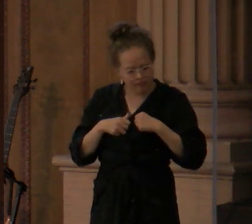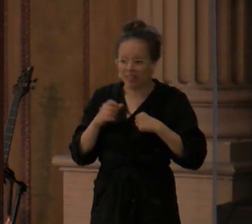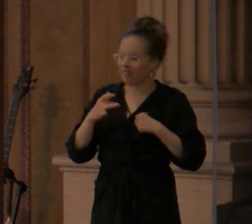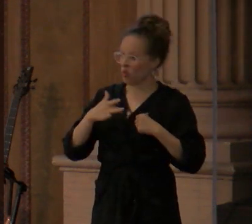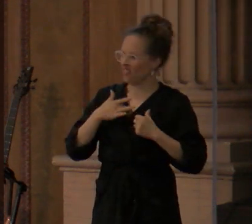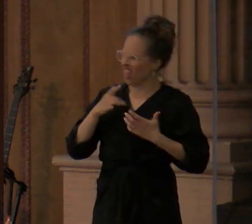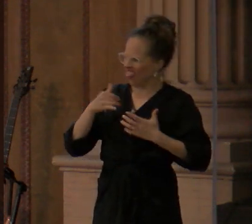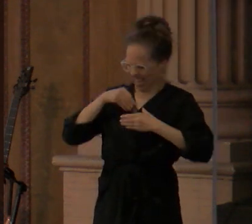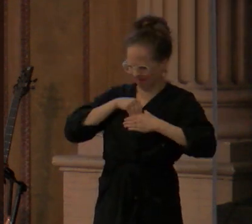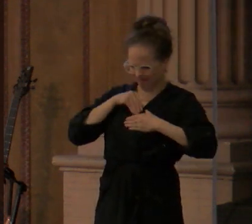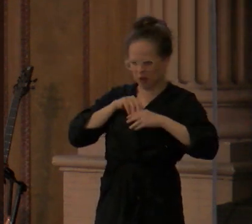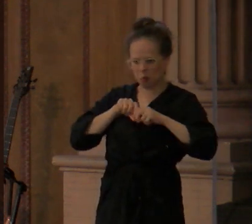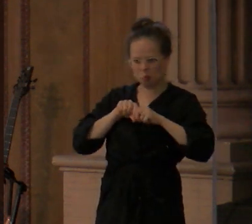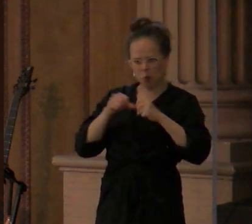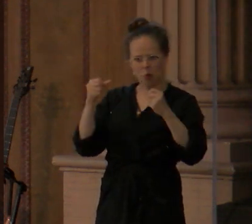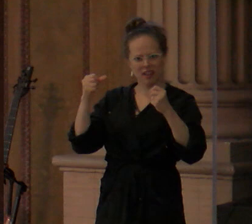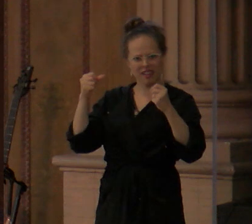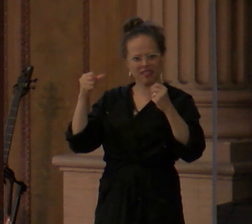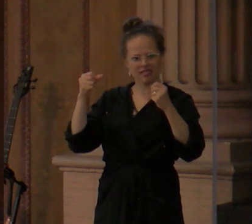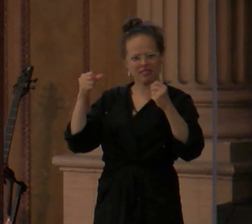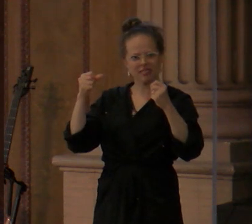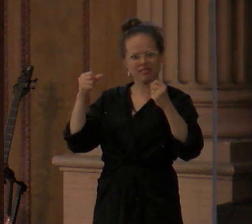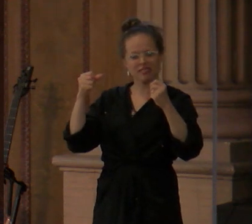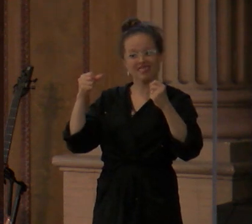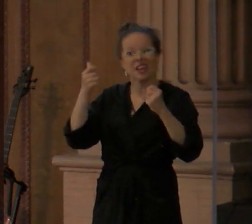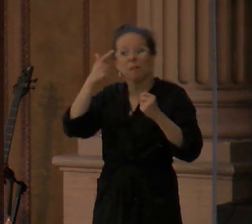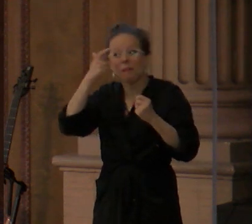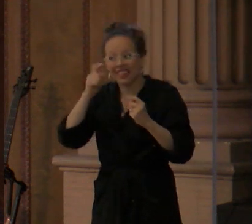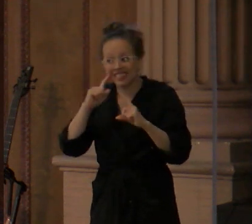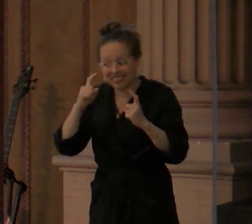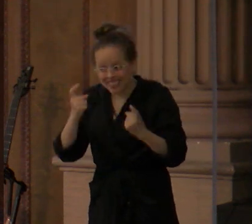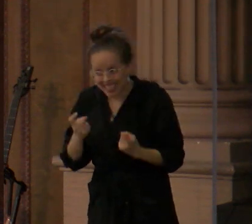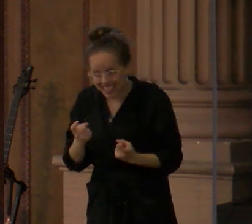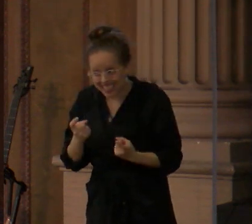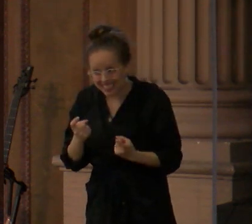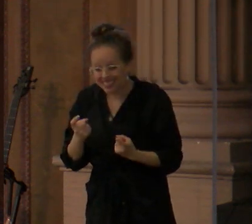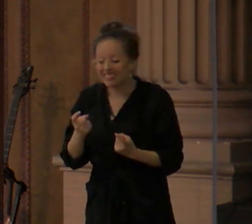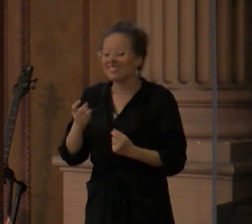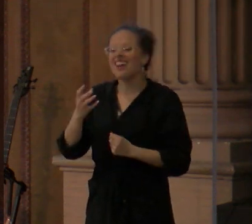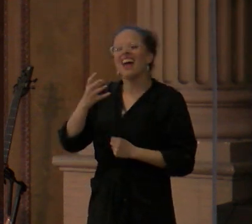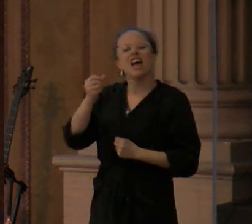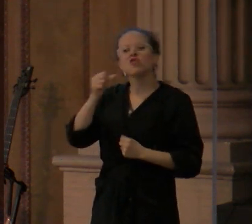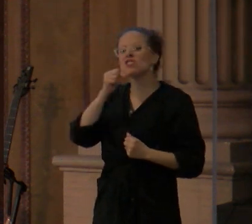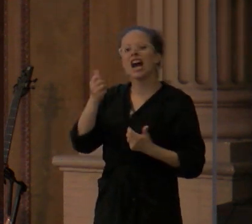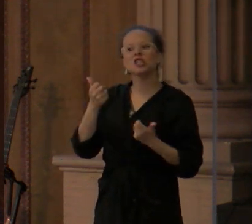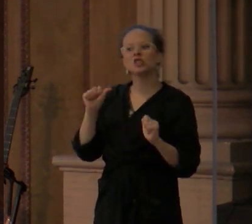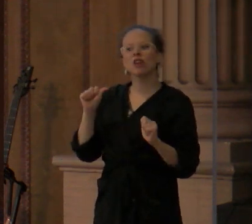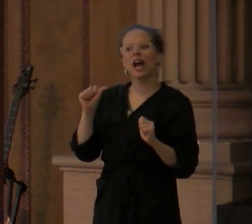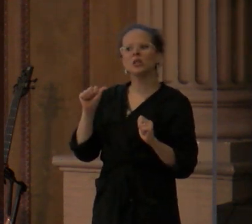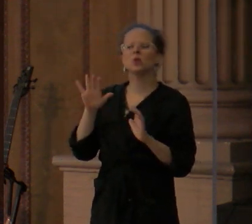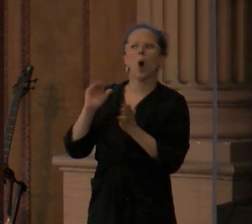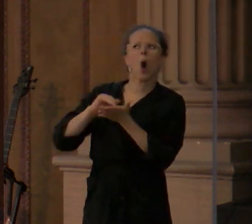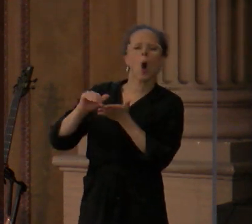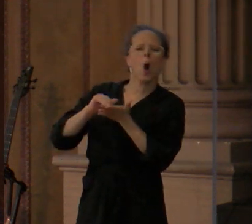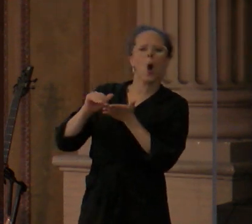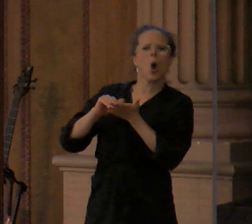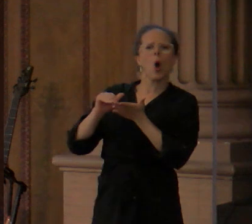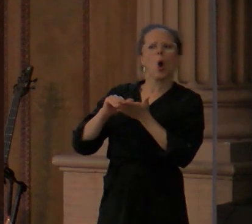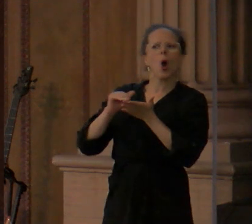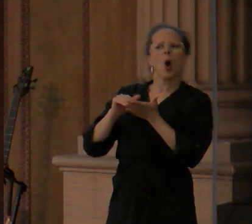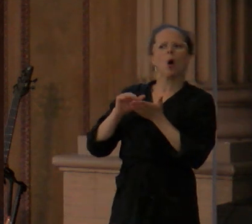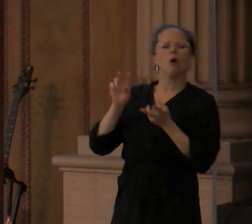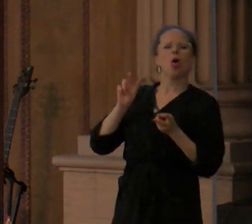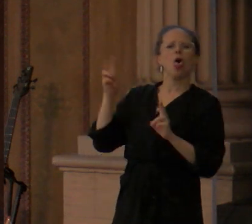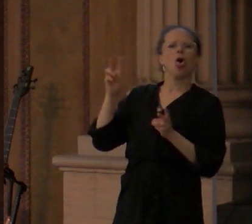brokenness that your sin has created, and then if you're not trying to talk your way out of it or manipulate your way out of it or spin it or gloss